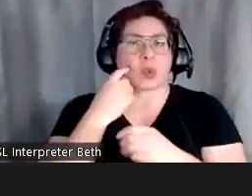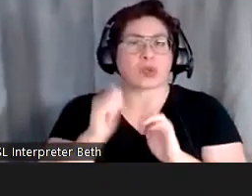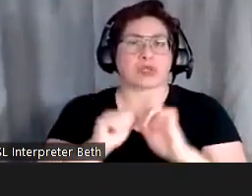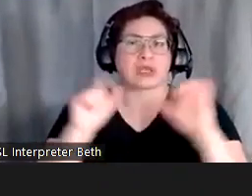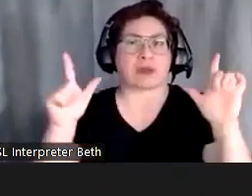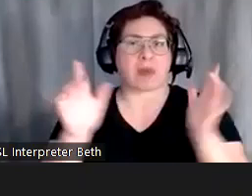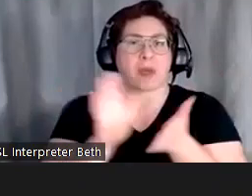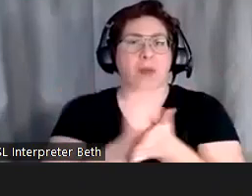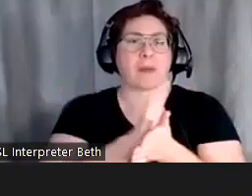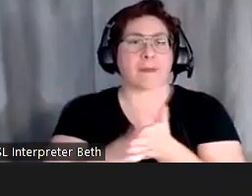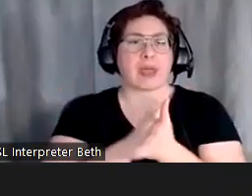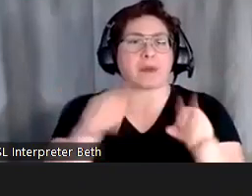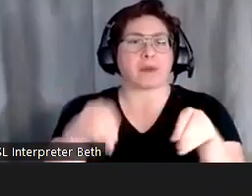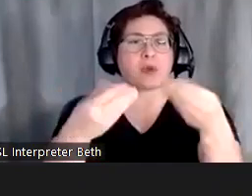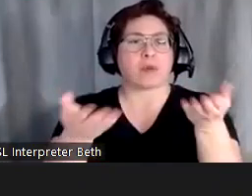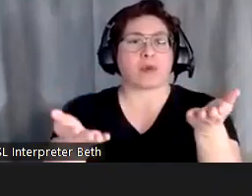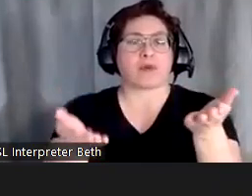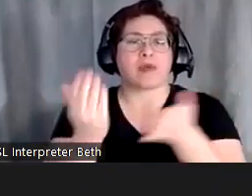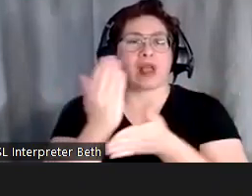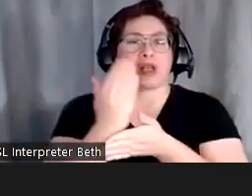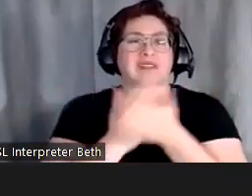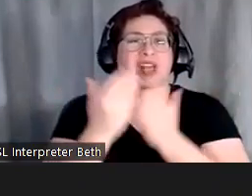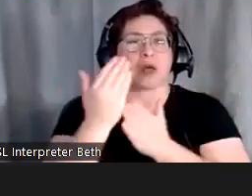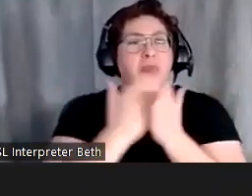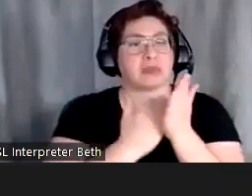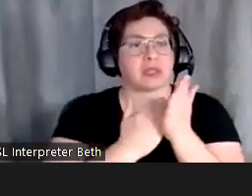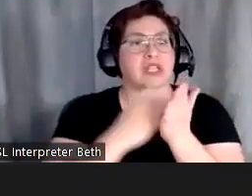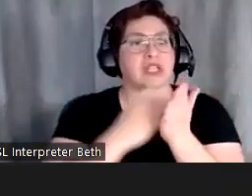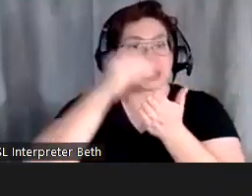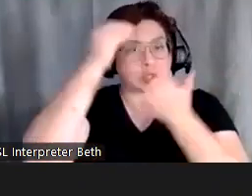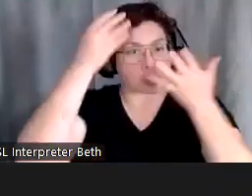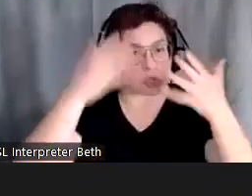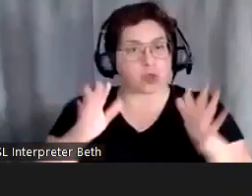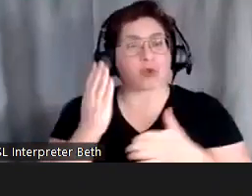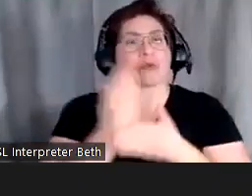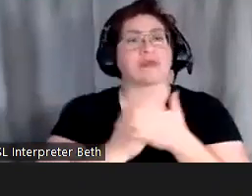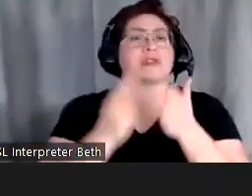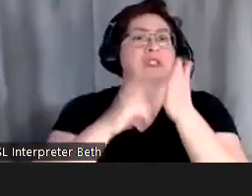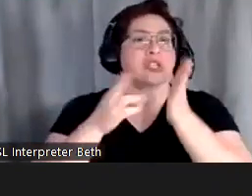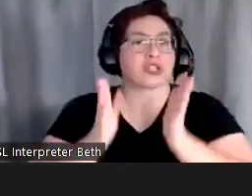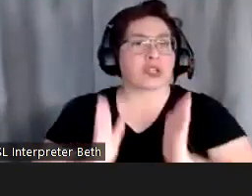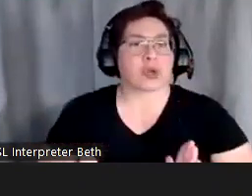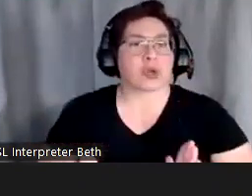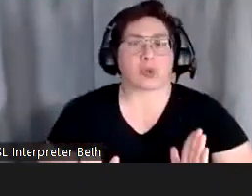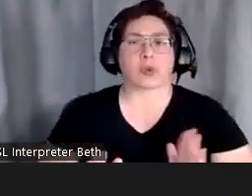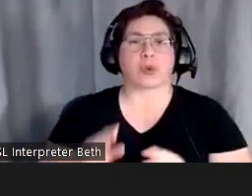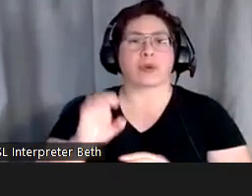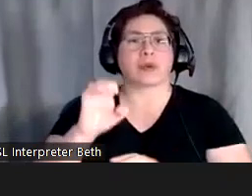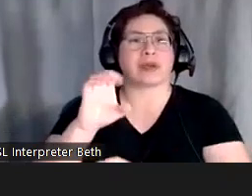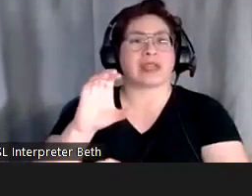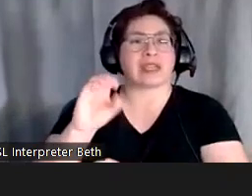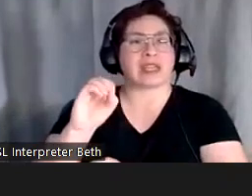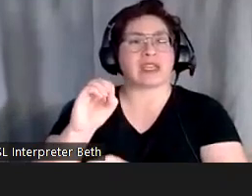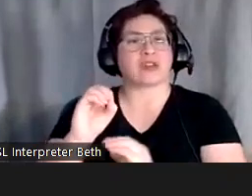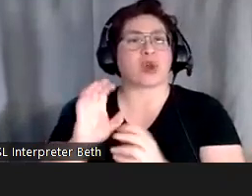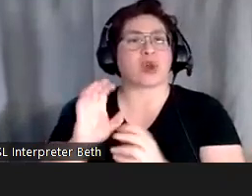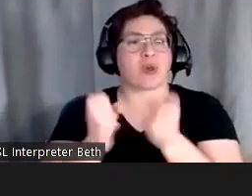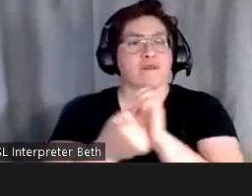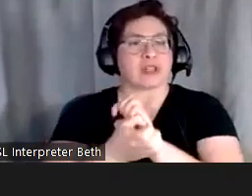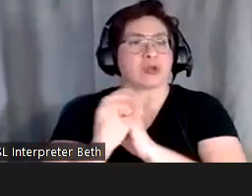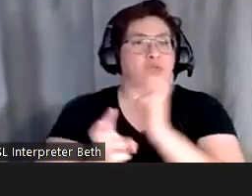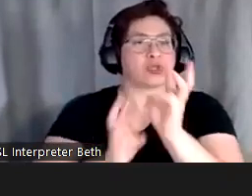paper that provides some lessons learned for researchers in that sort of eco-evolutionary world to better